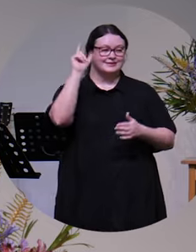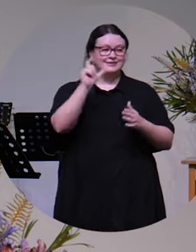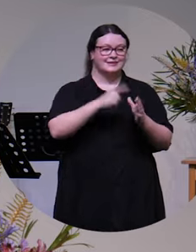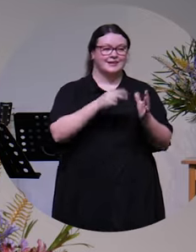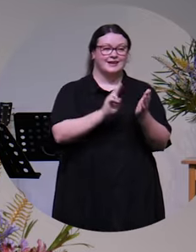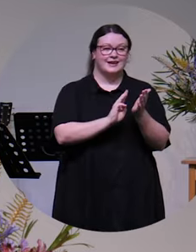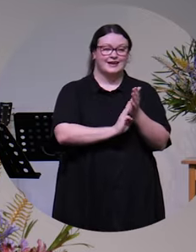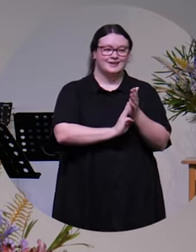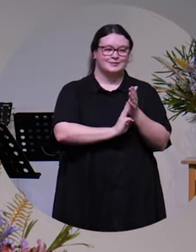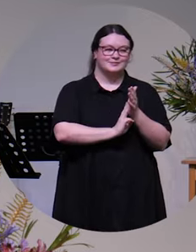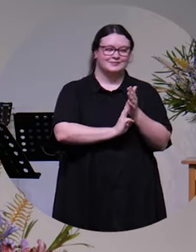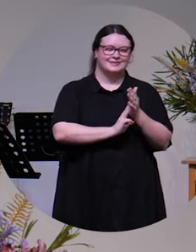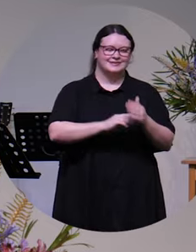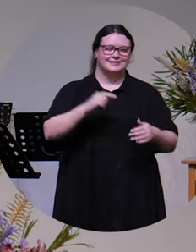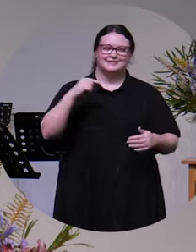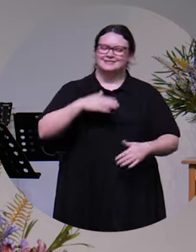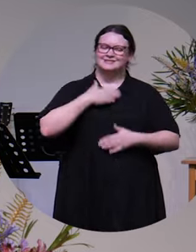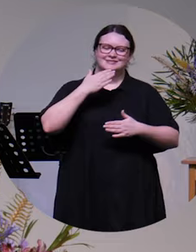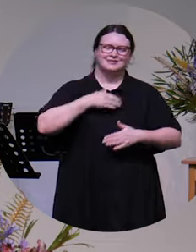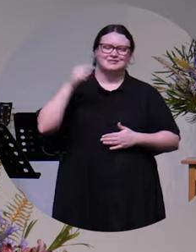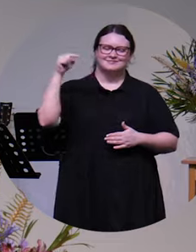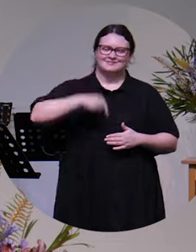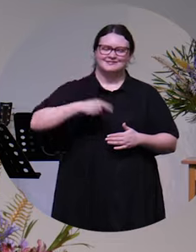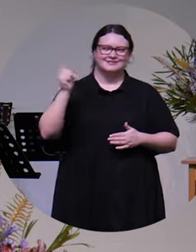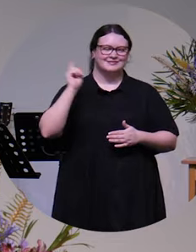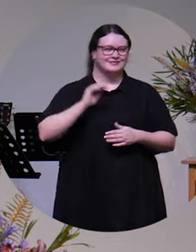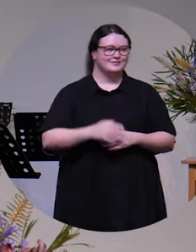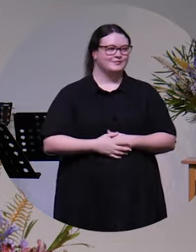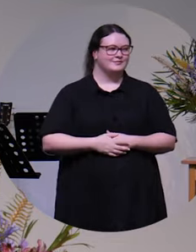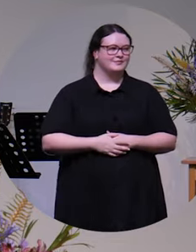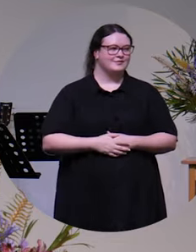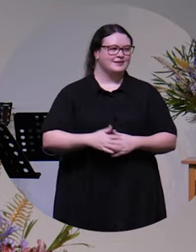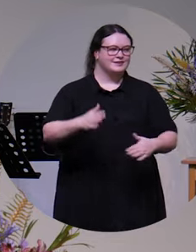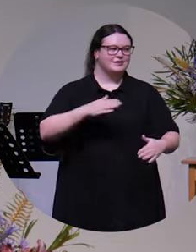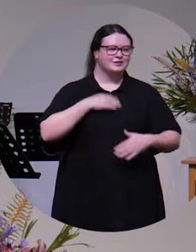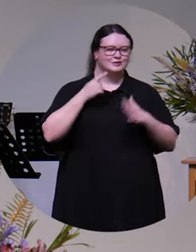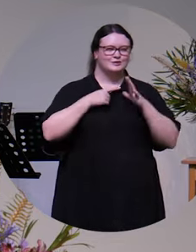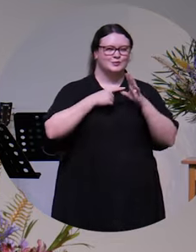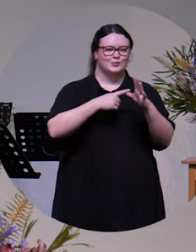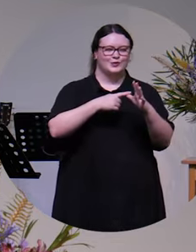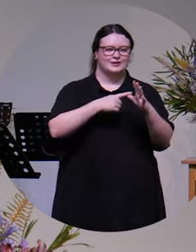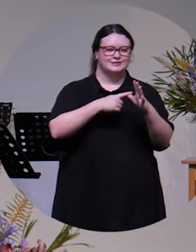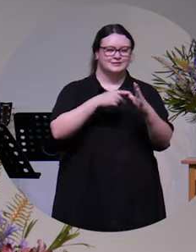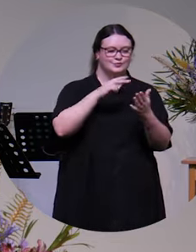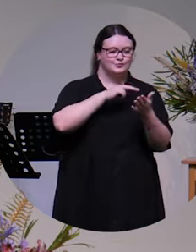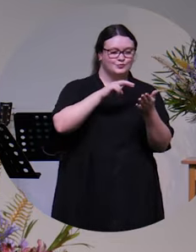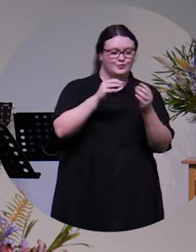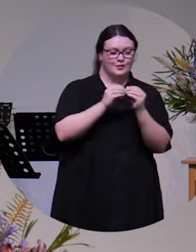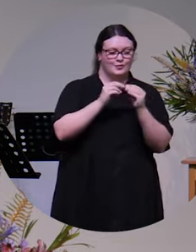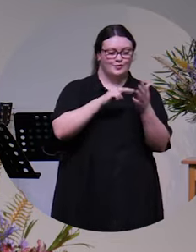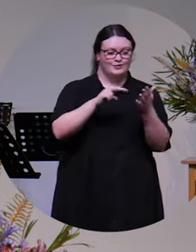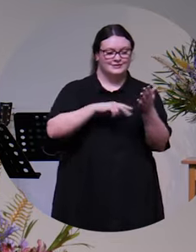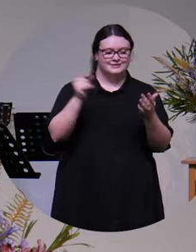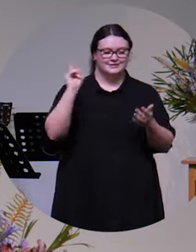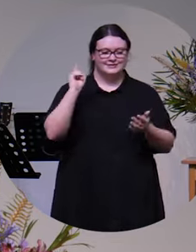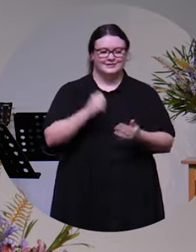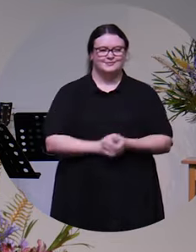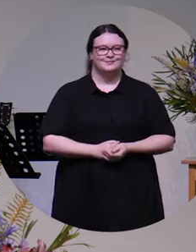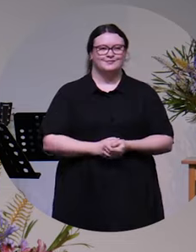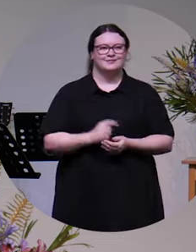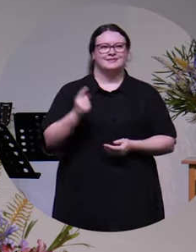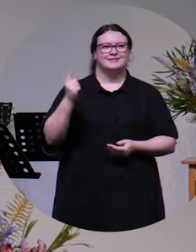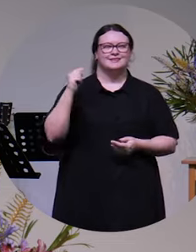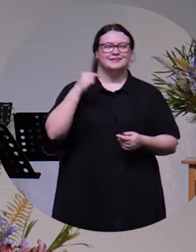and it's a joy to be here and a joy to respond to these two beautiful readings. Let me open with prayer as we